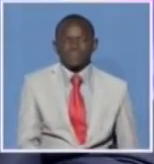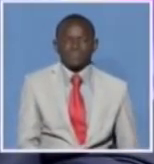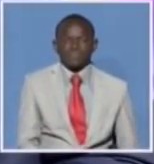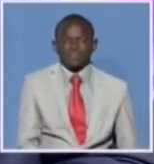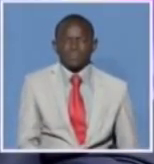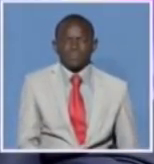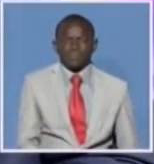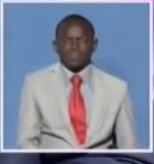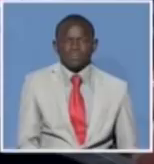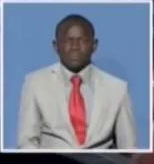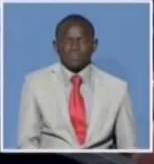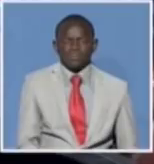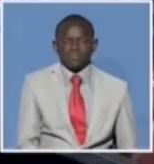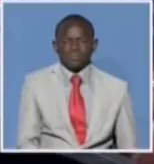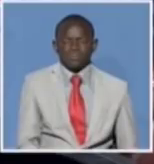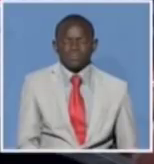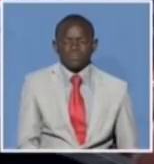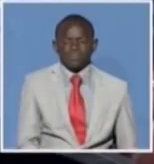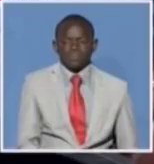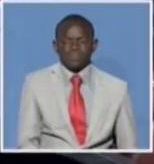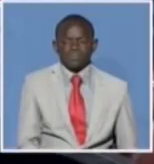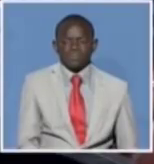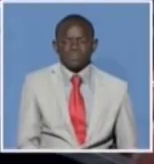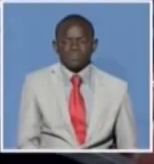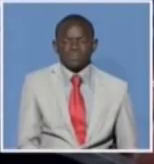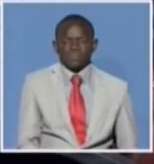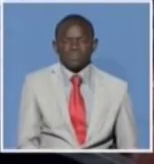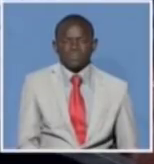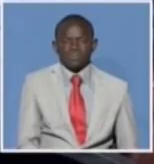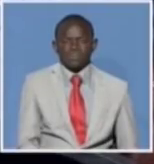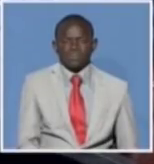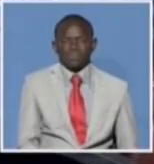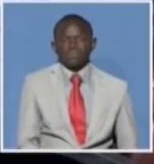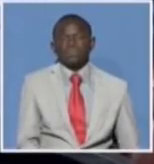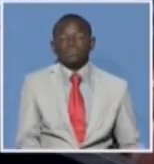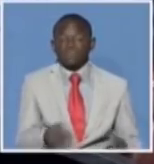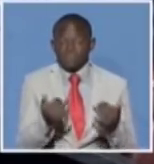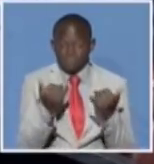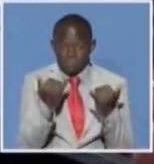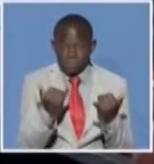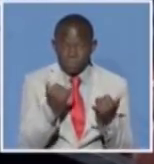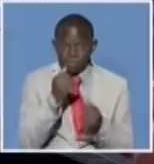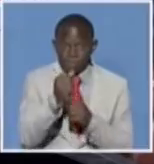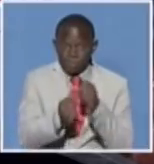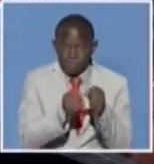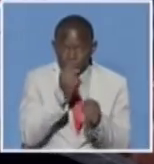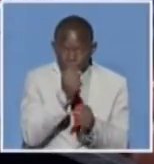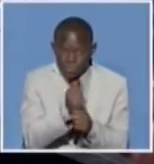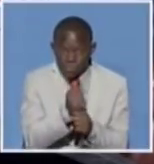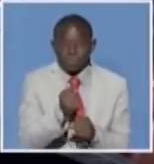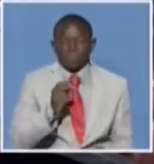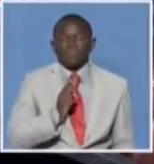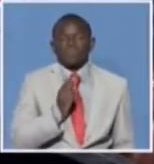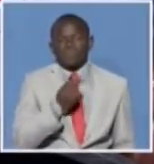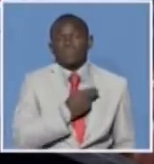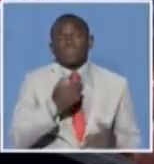accurate information which is giving us a firm base on which we can take